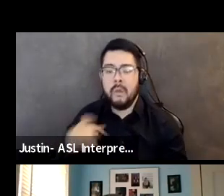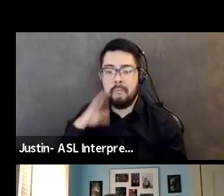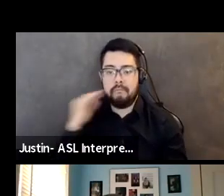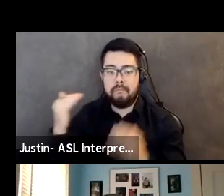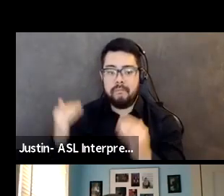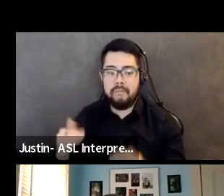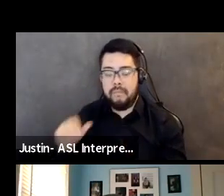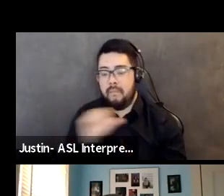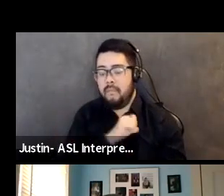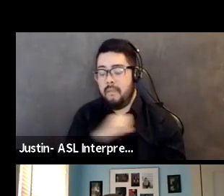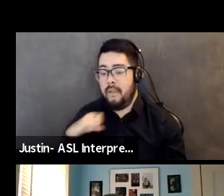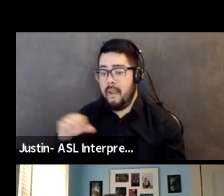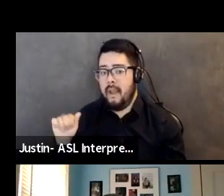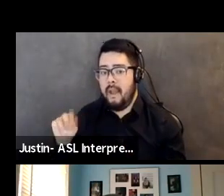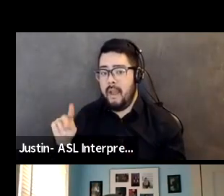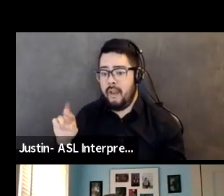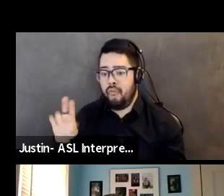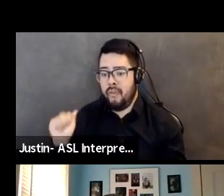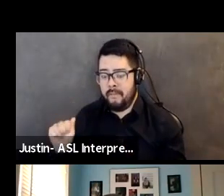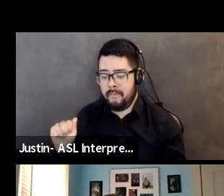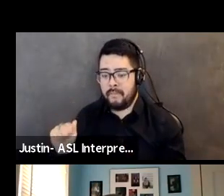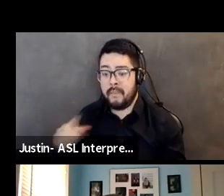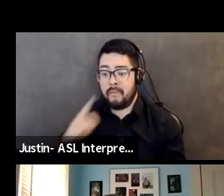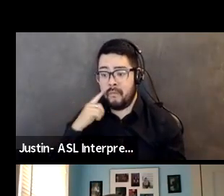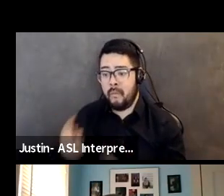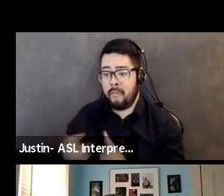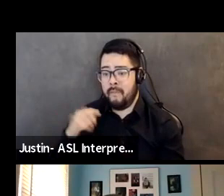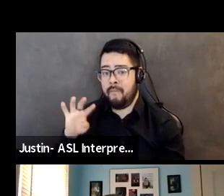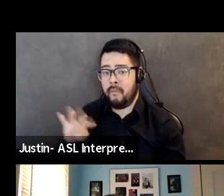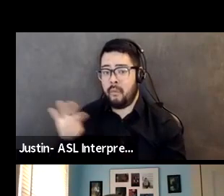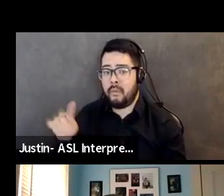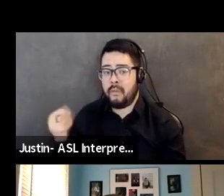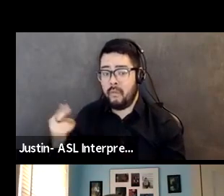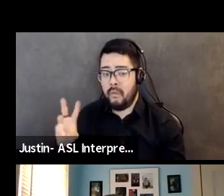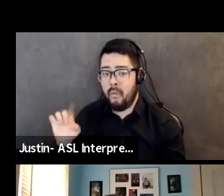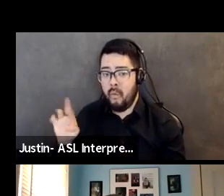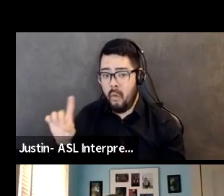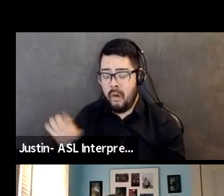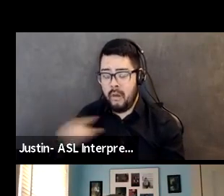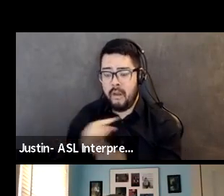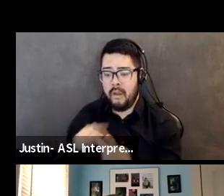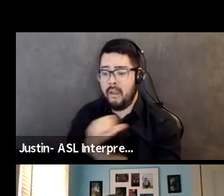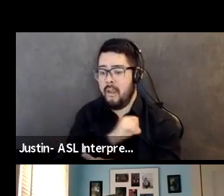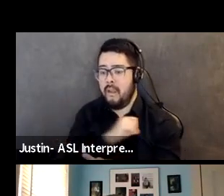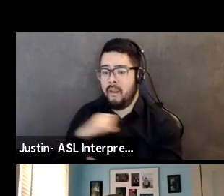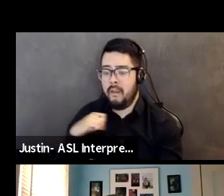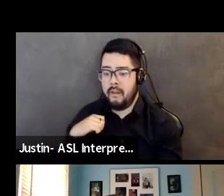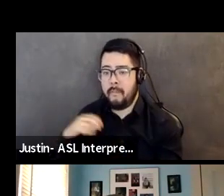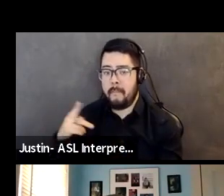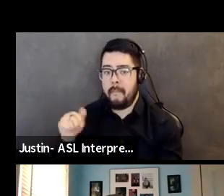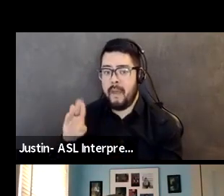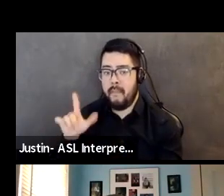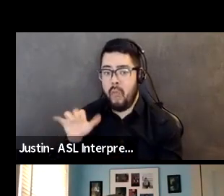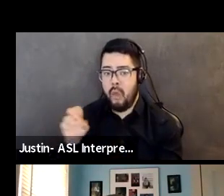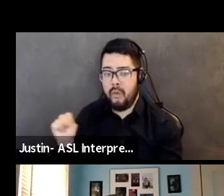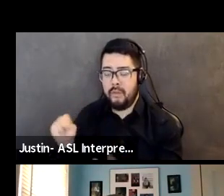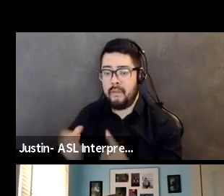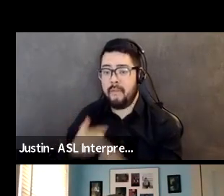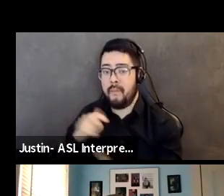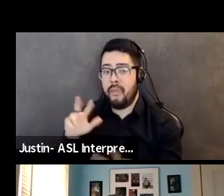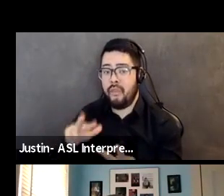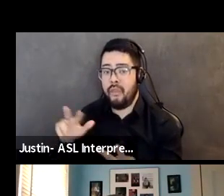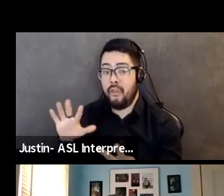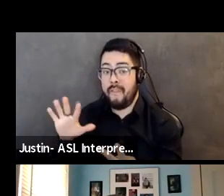andre vasquez please from the 40th ward followed by alderman carlos ramirez rosa from the